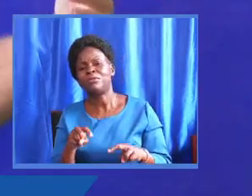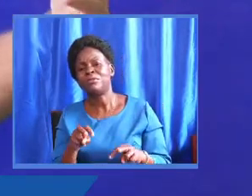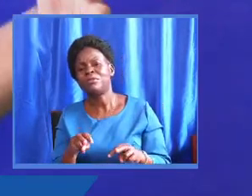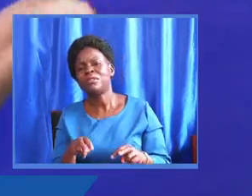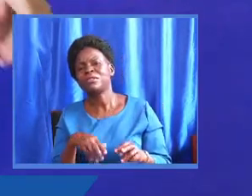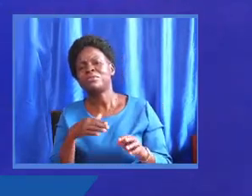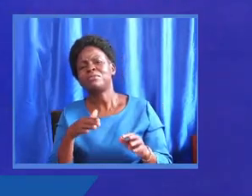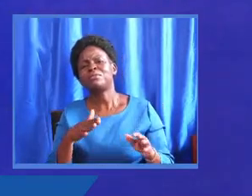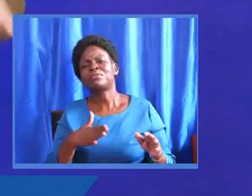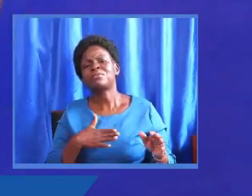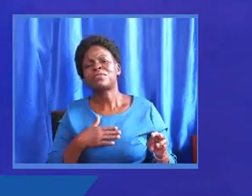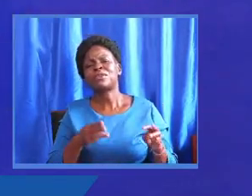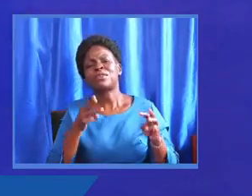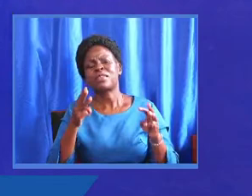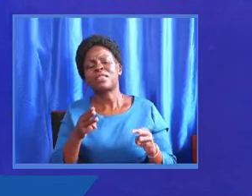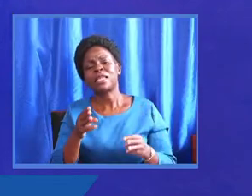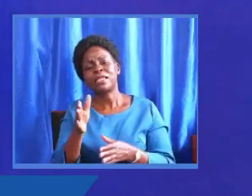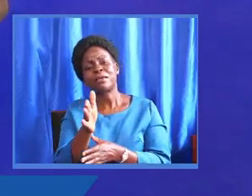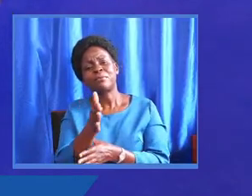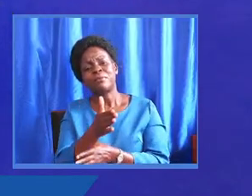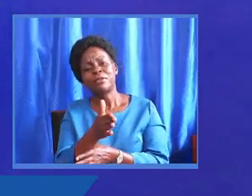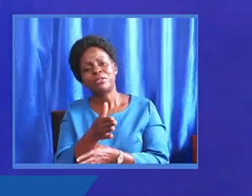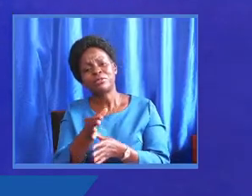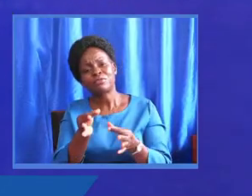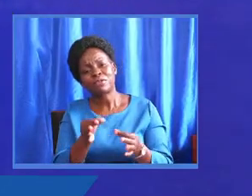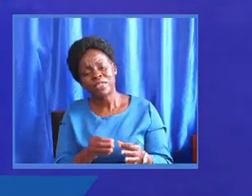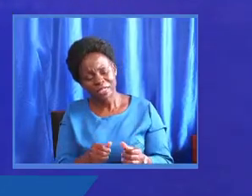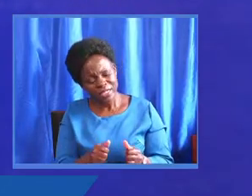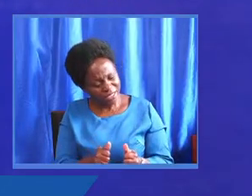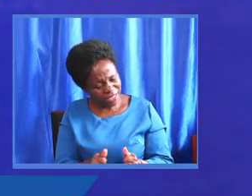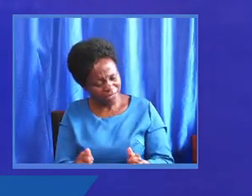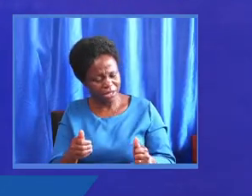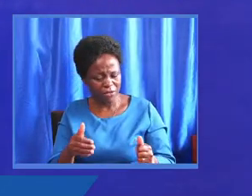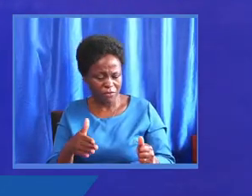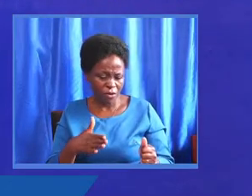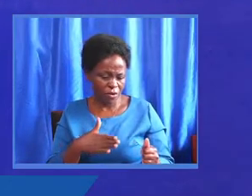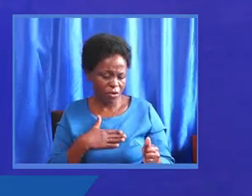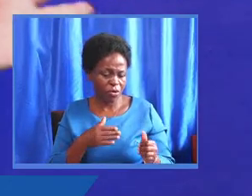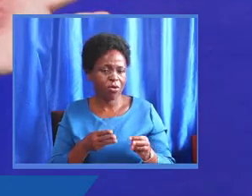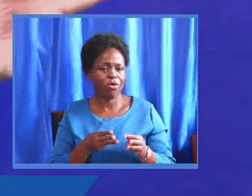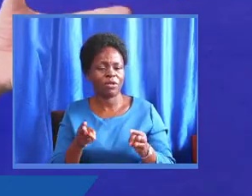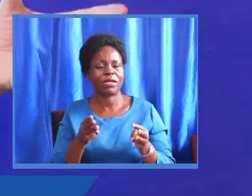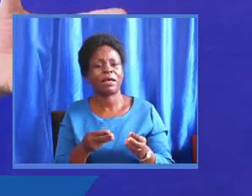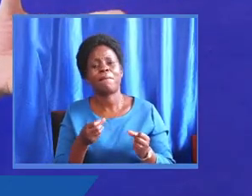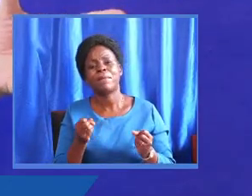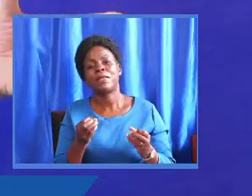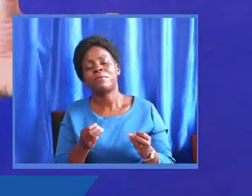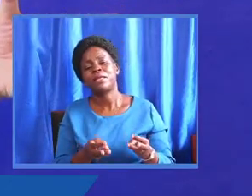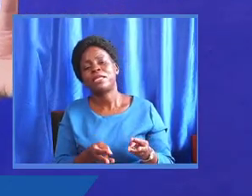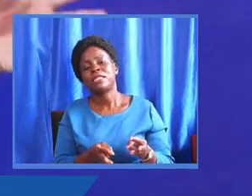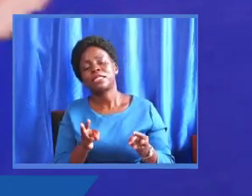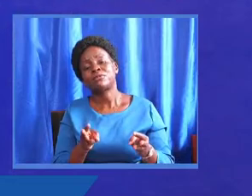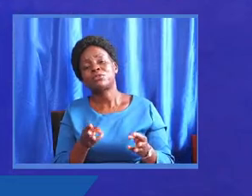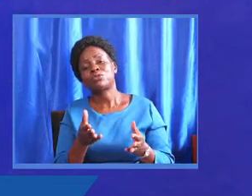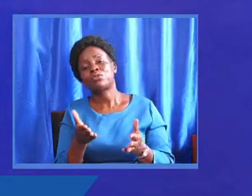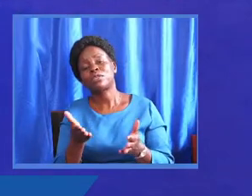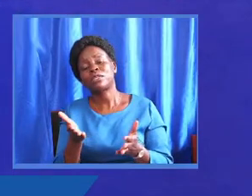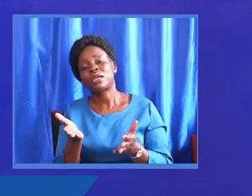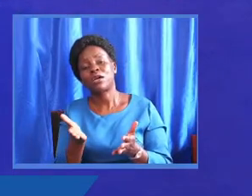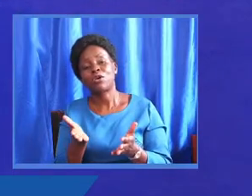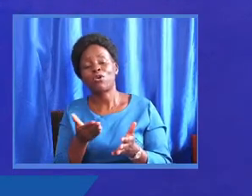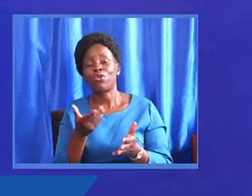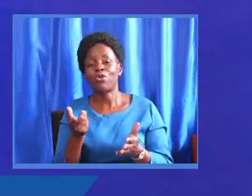own schemes, then the Ministry of Finance itself has its own schemes. So there are many schemes available. You just have to